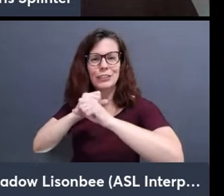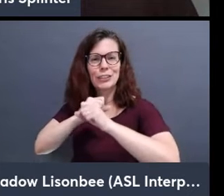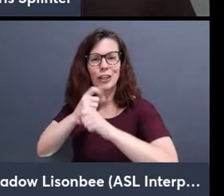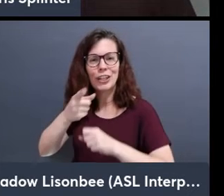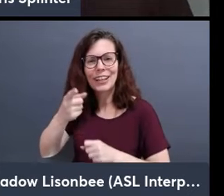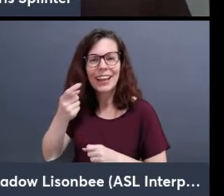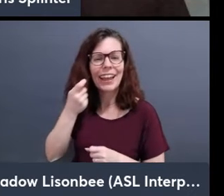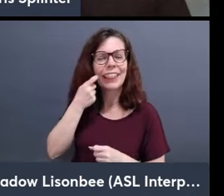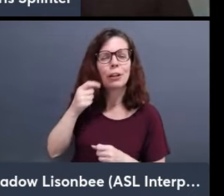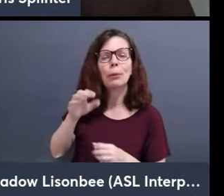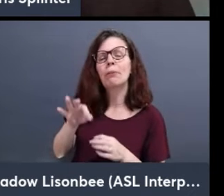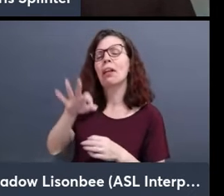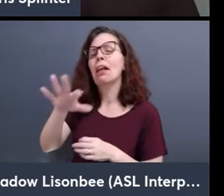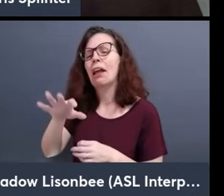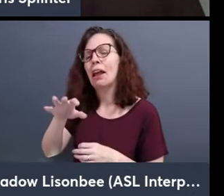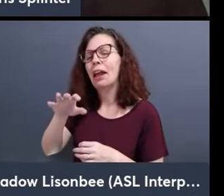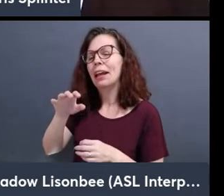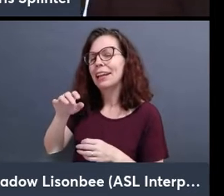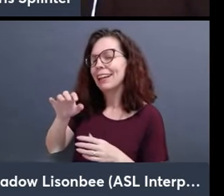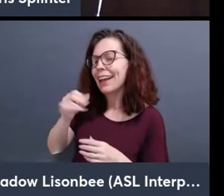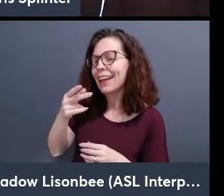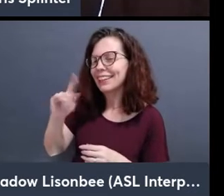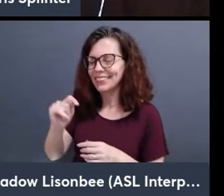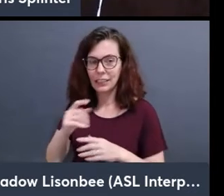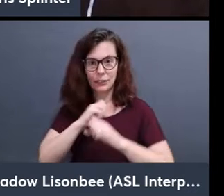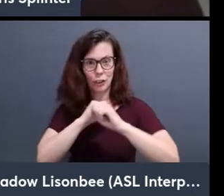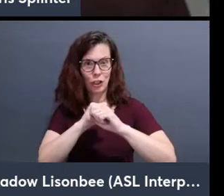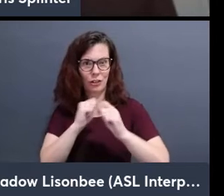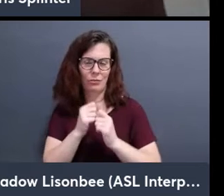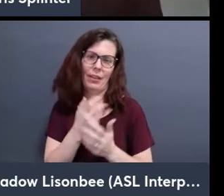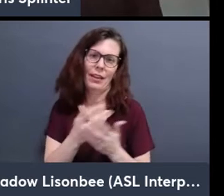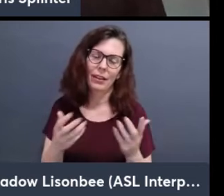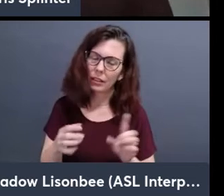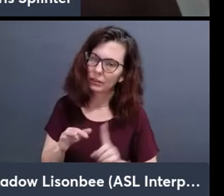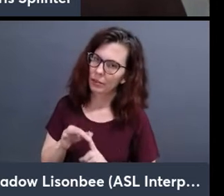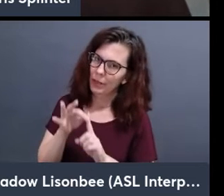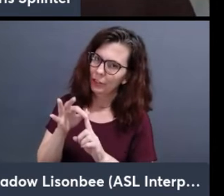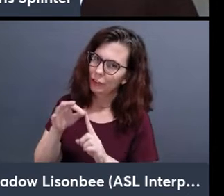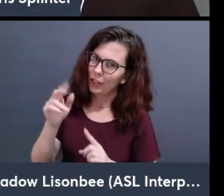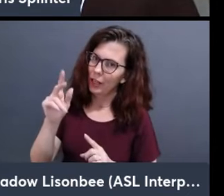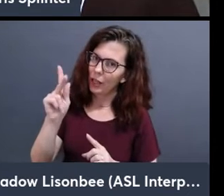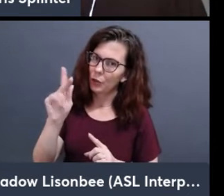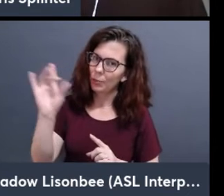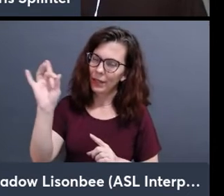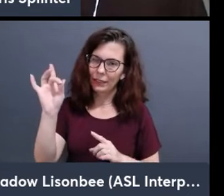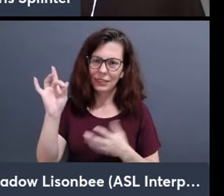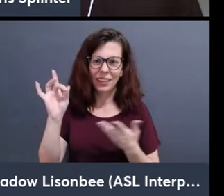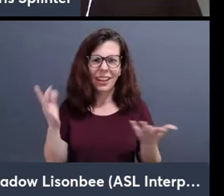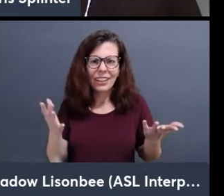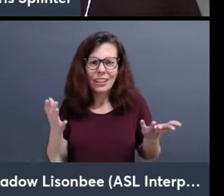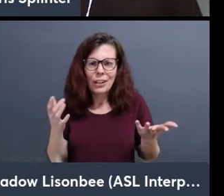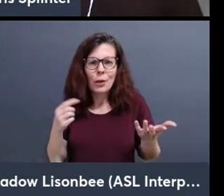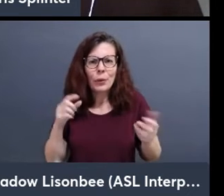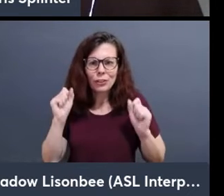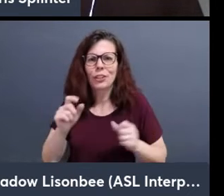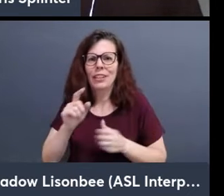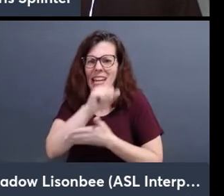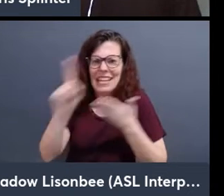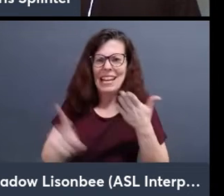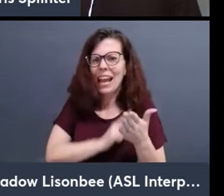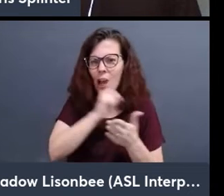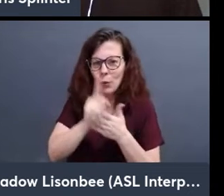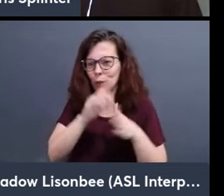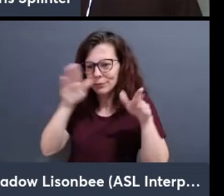little bit of a teaser because I think security with anything, and especially with like Kubernetes, like that's probably, we could do that like a whole hour, I think, like